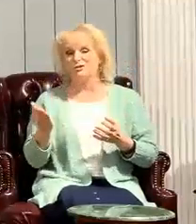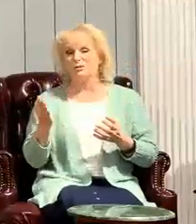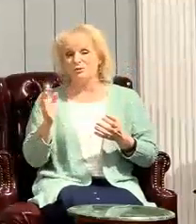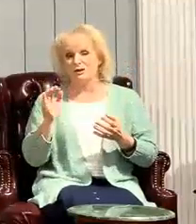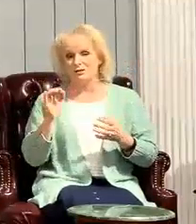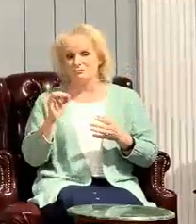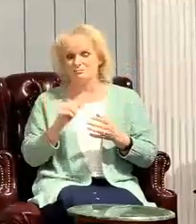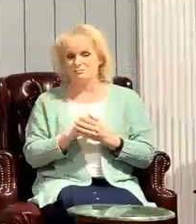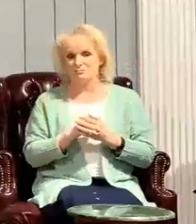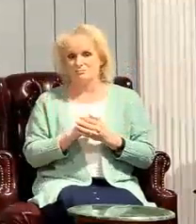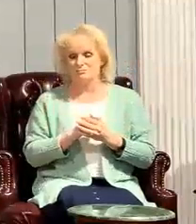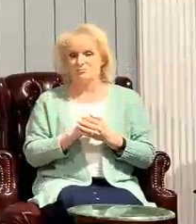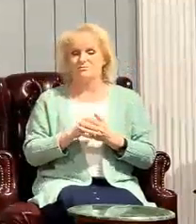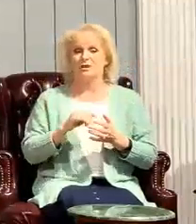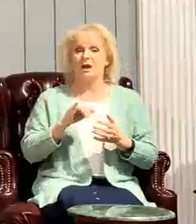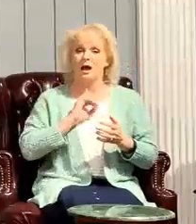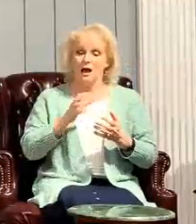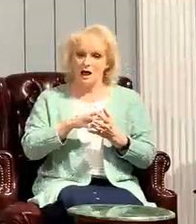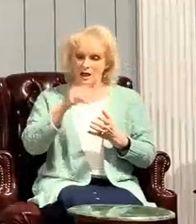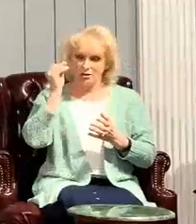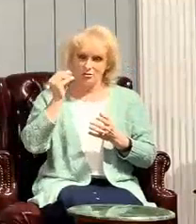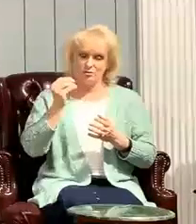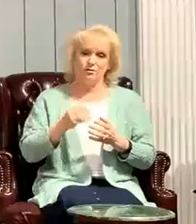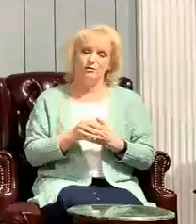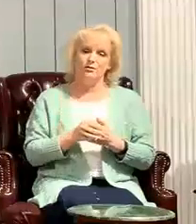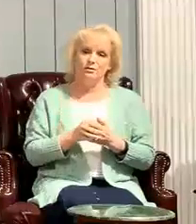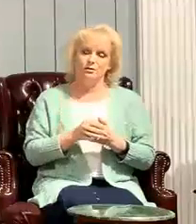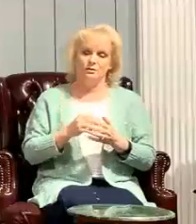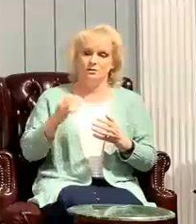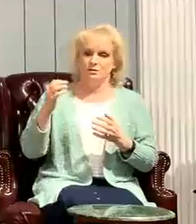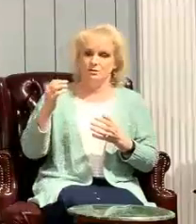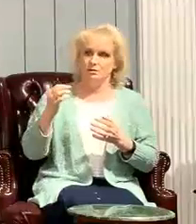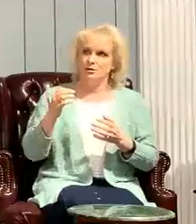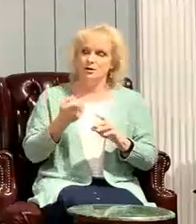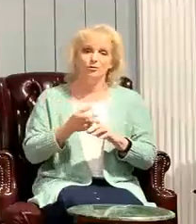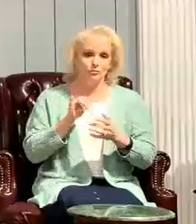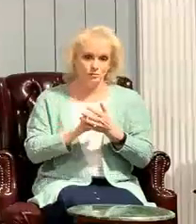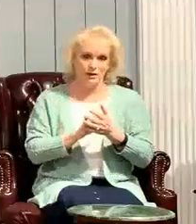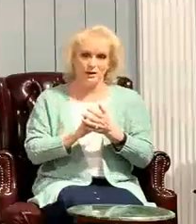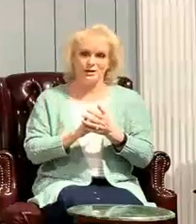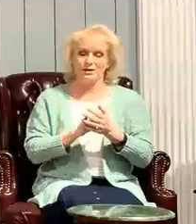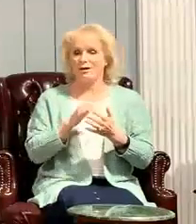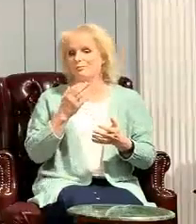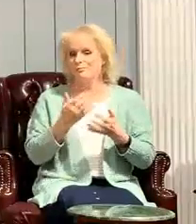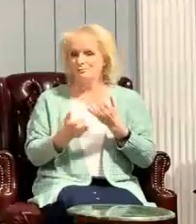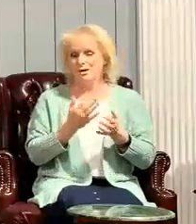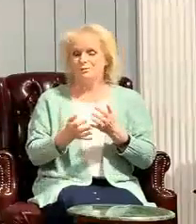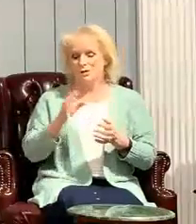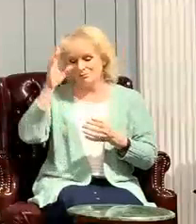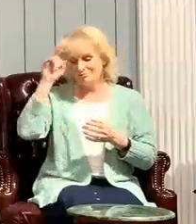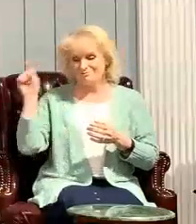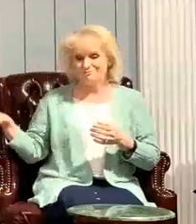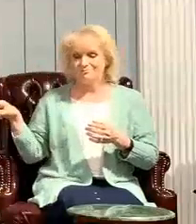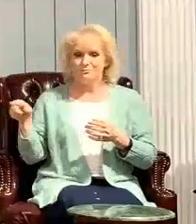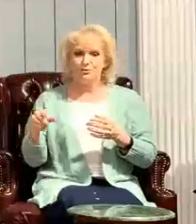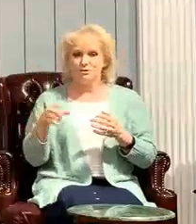he may not be sincere. He may have an ulterior motive besides wanting to honestly pray. And secondly, I learned it's